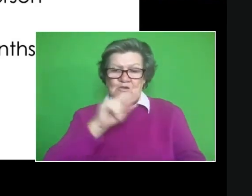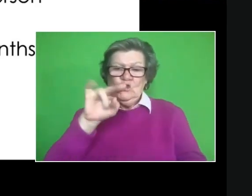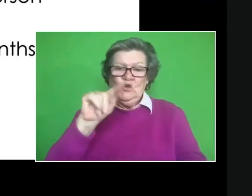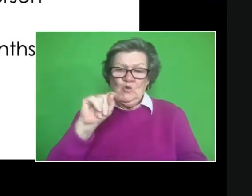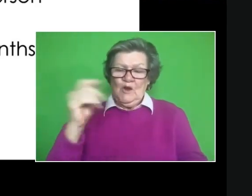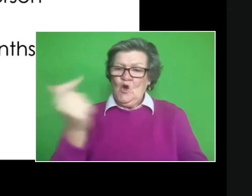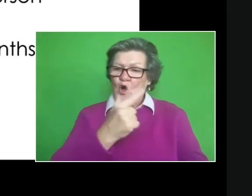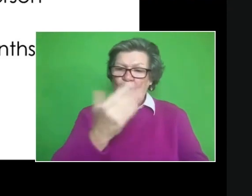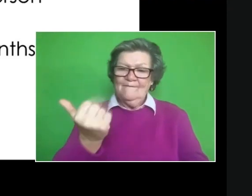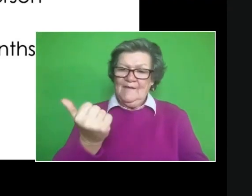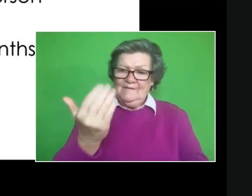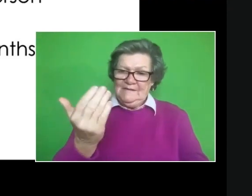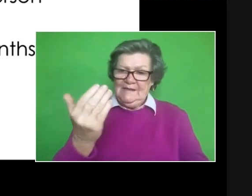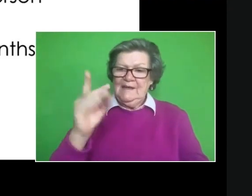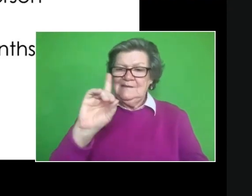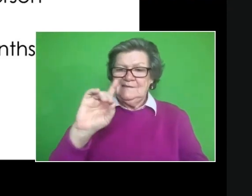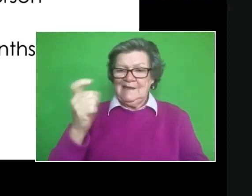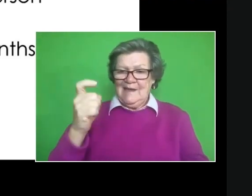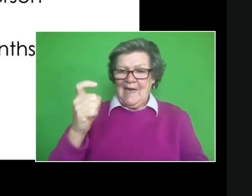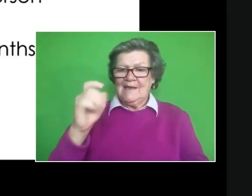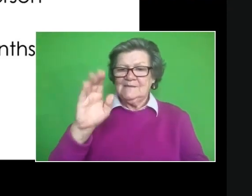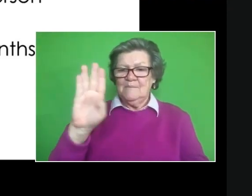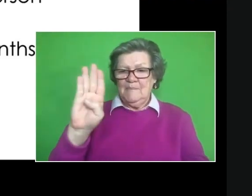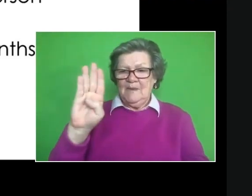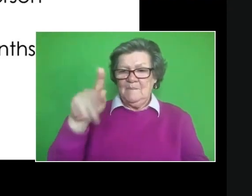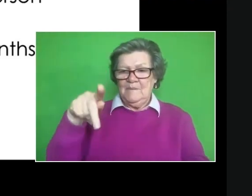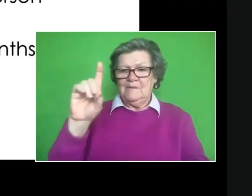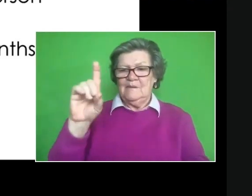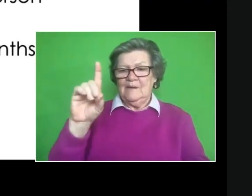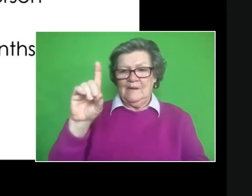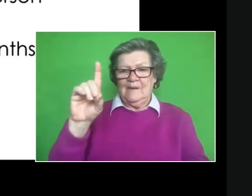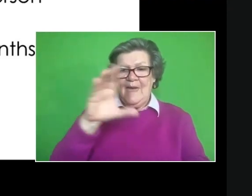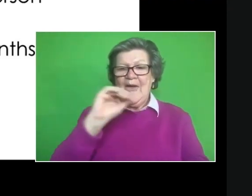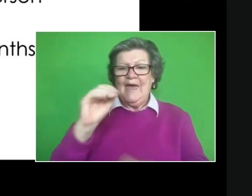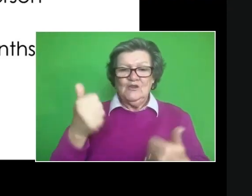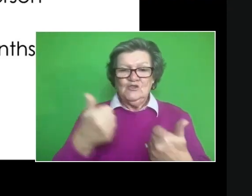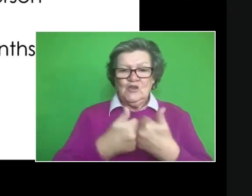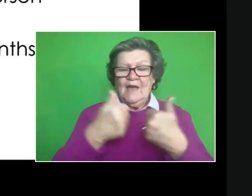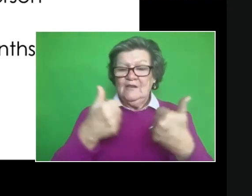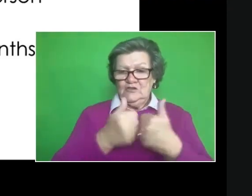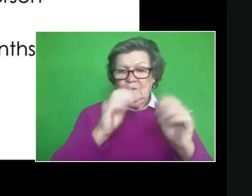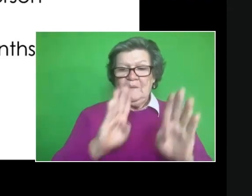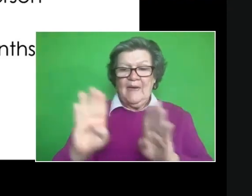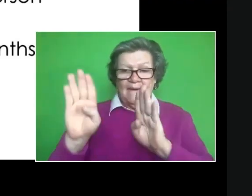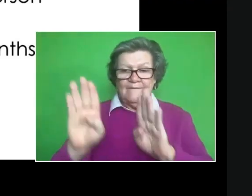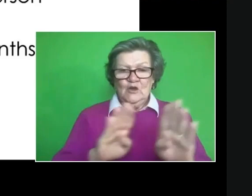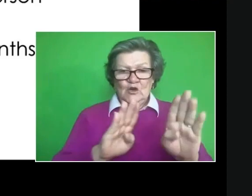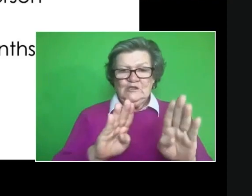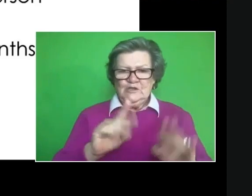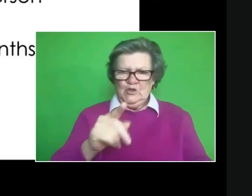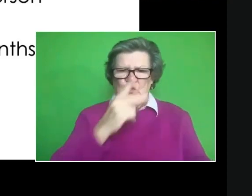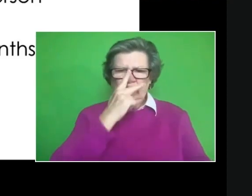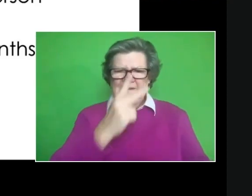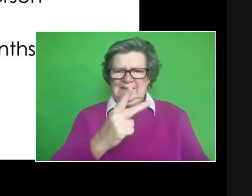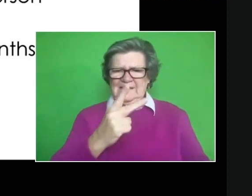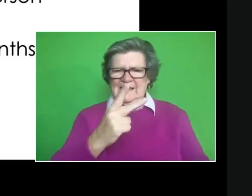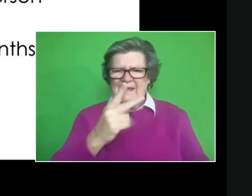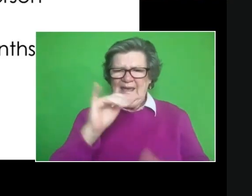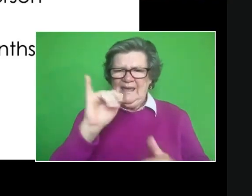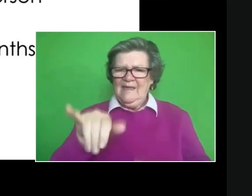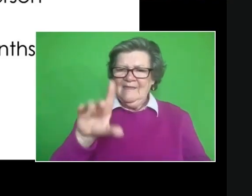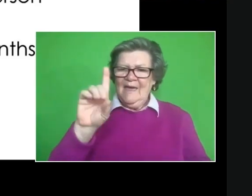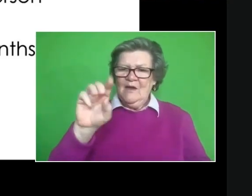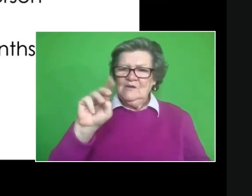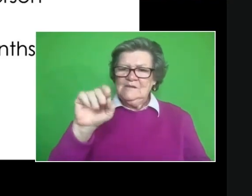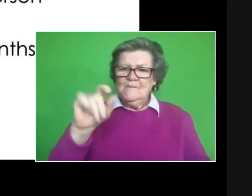a diagnosis of borderline personality disorder and challenging behaviors. And you see some of the demographic details there in terms